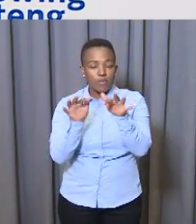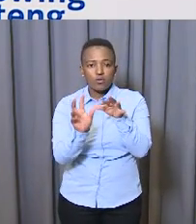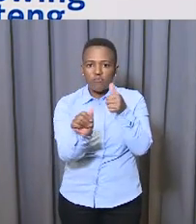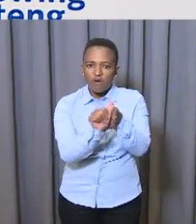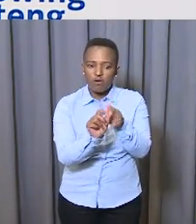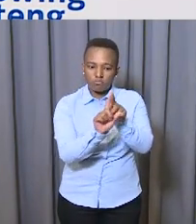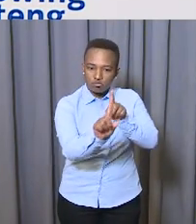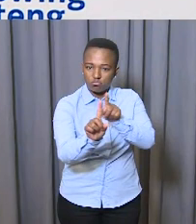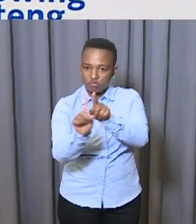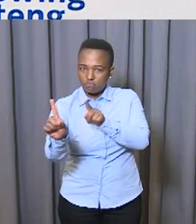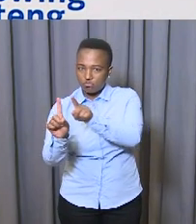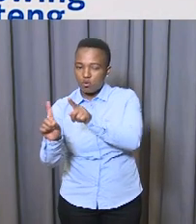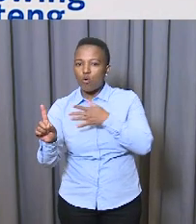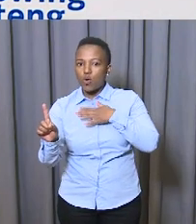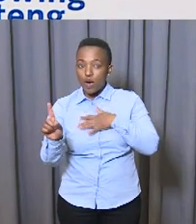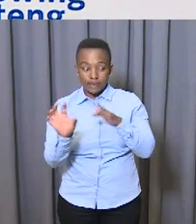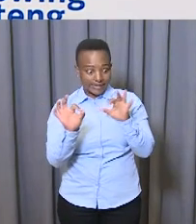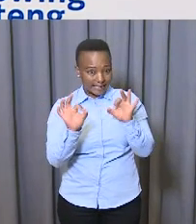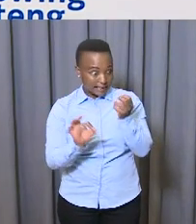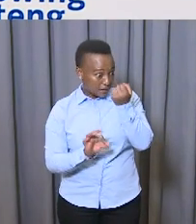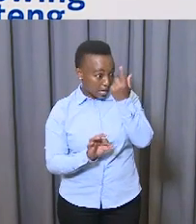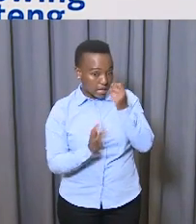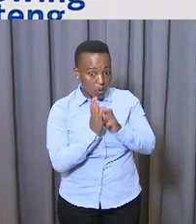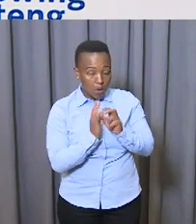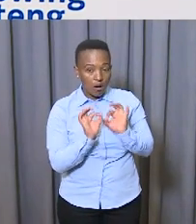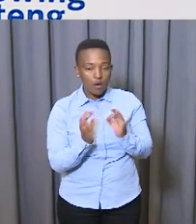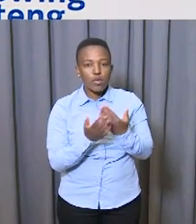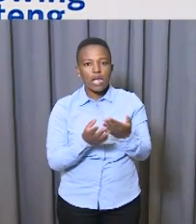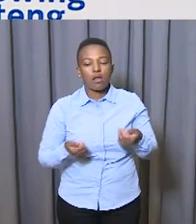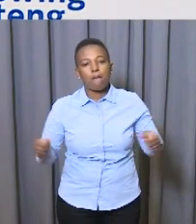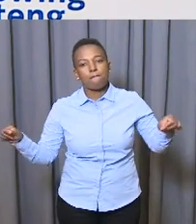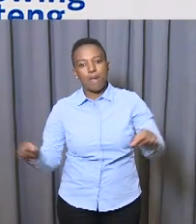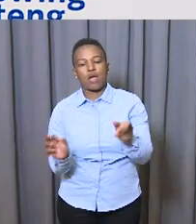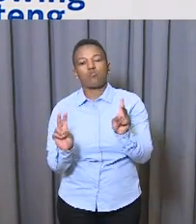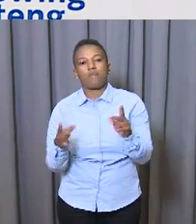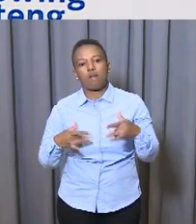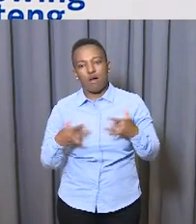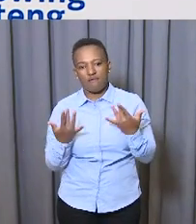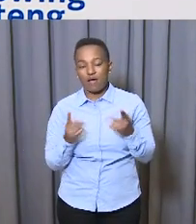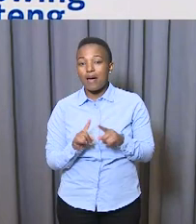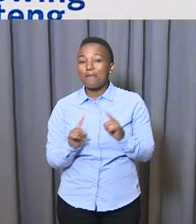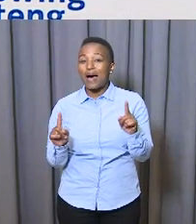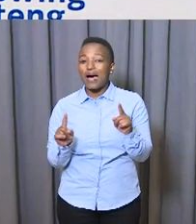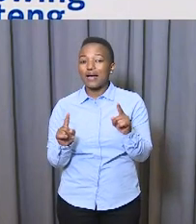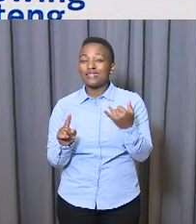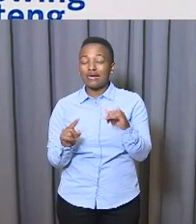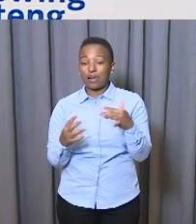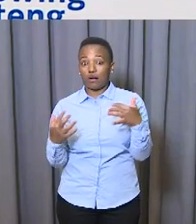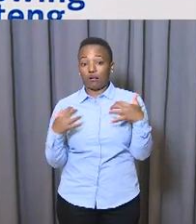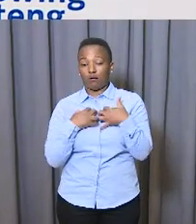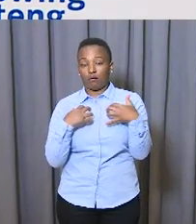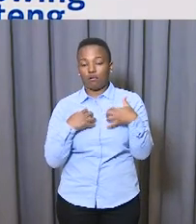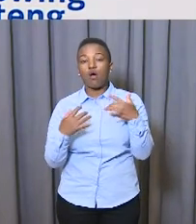just return to the new normal as quickly as possible. But I worry that there are areas where people just